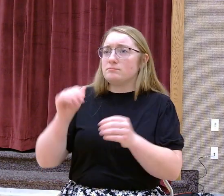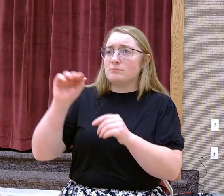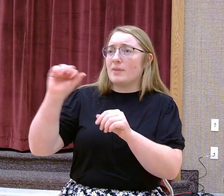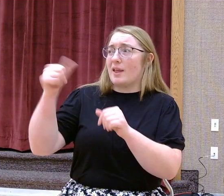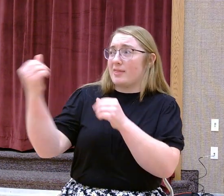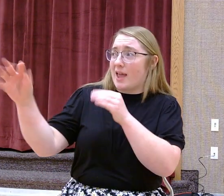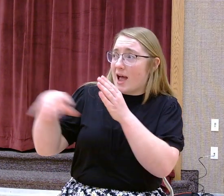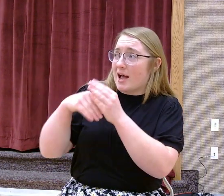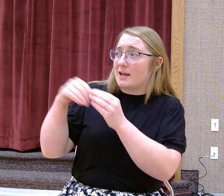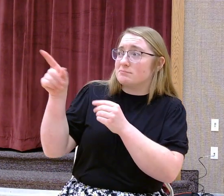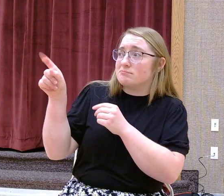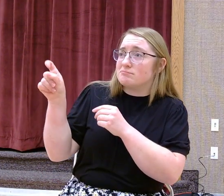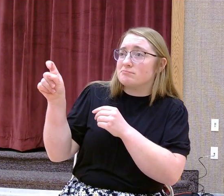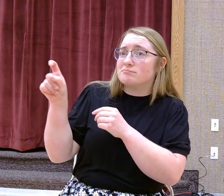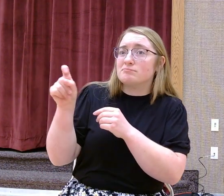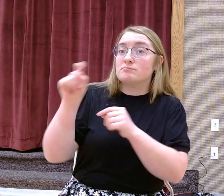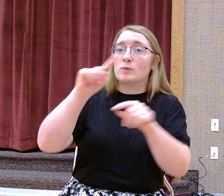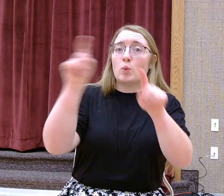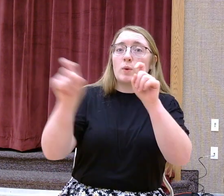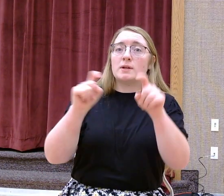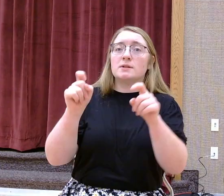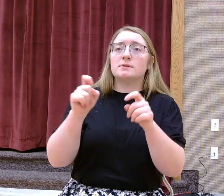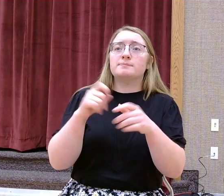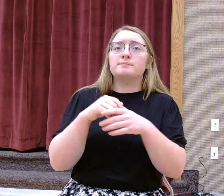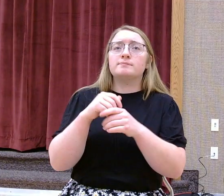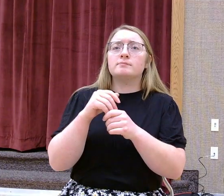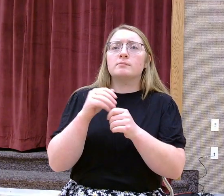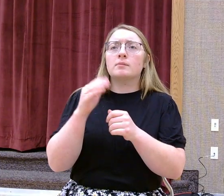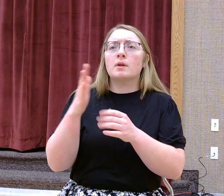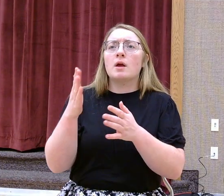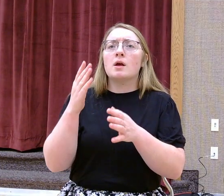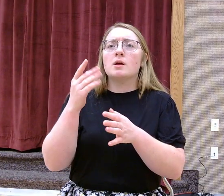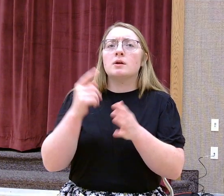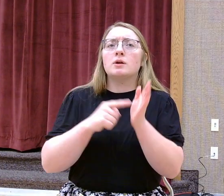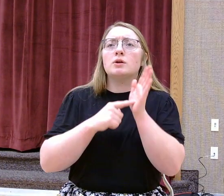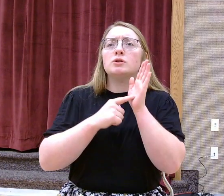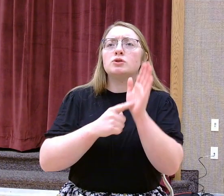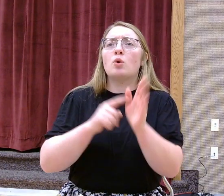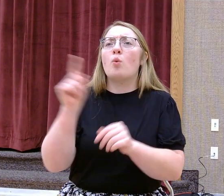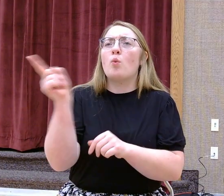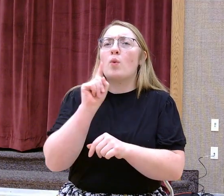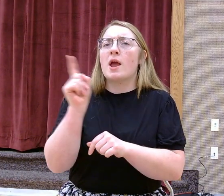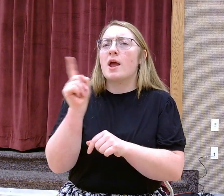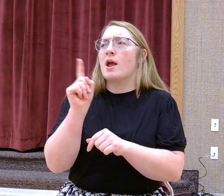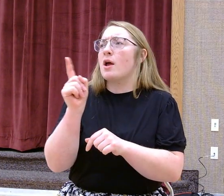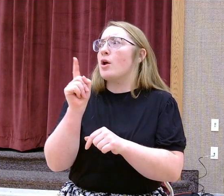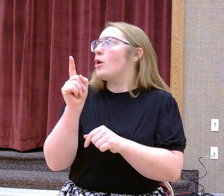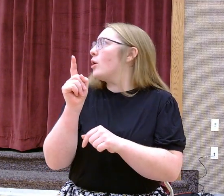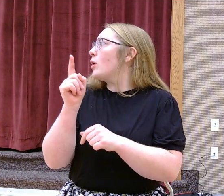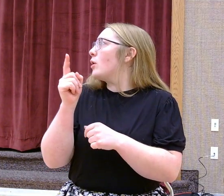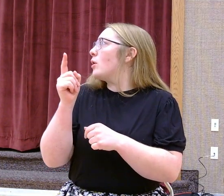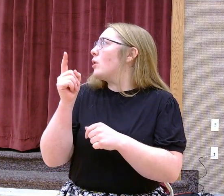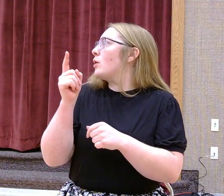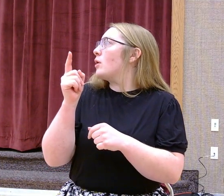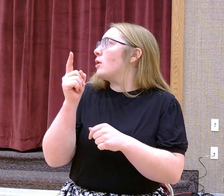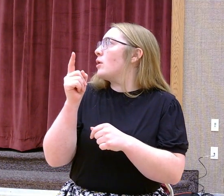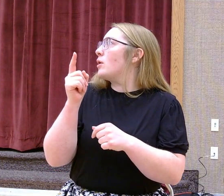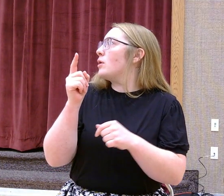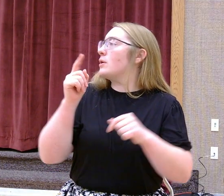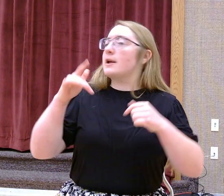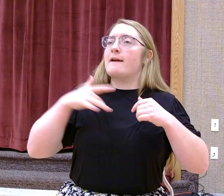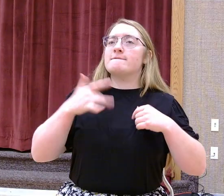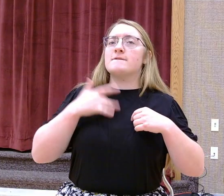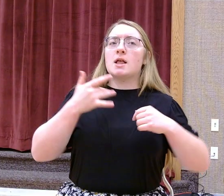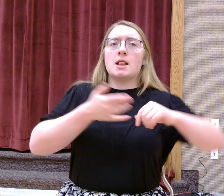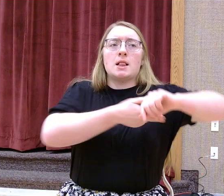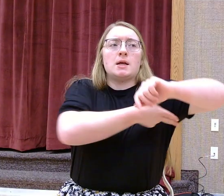that? Okay. Questions? Yes? Will you show where in the brachial again? Brachial is an inner arm. Is it into